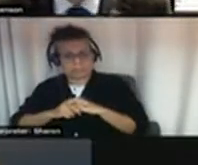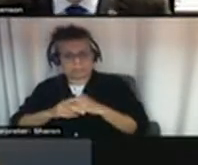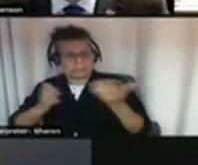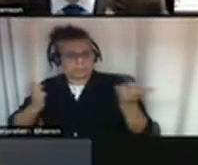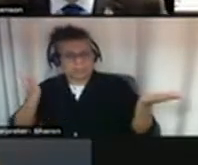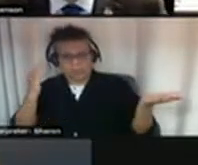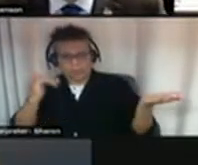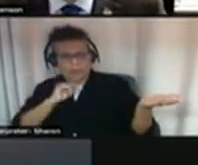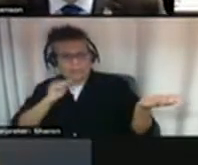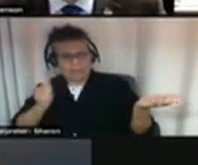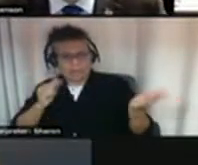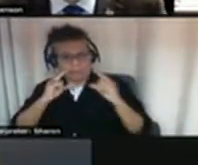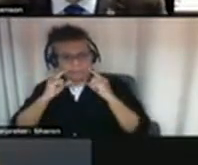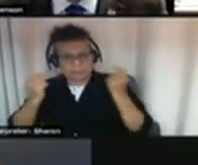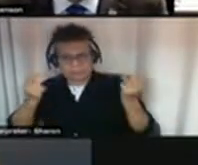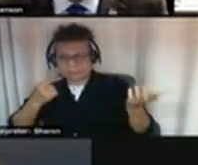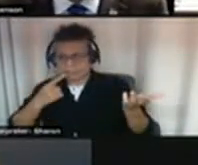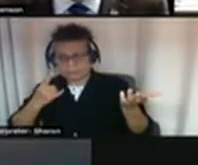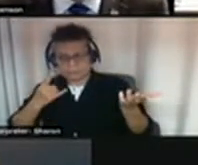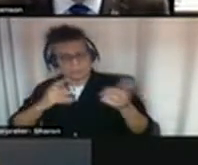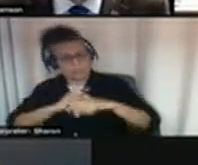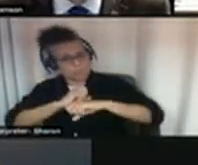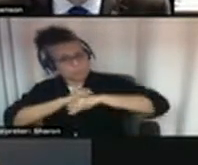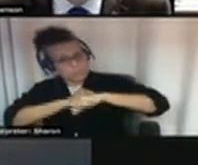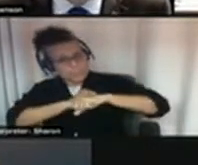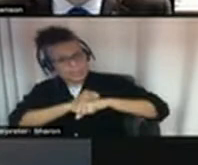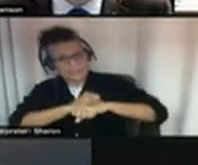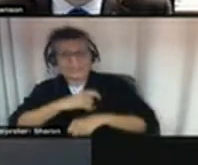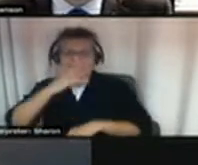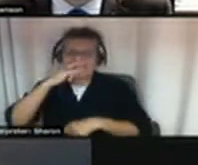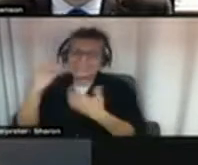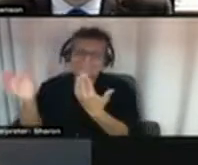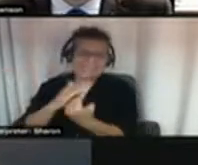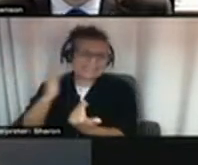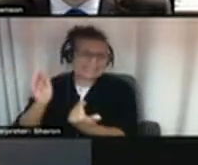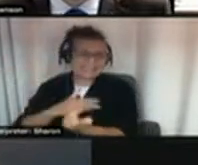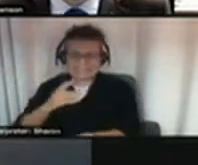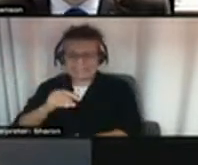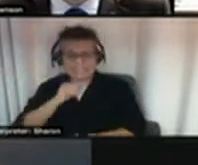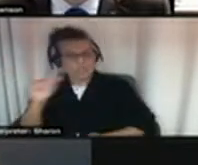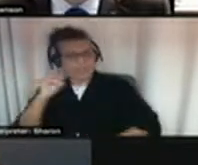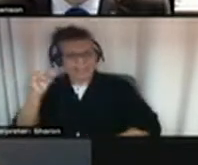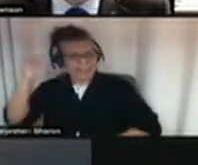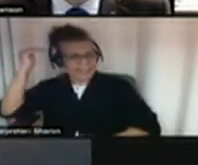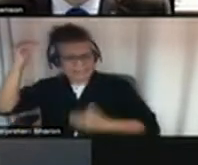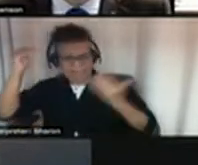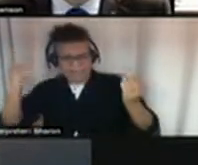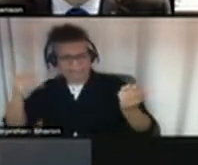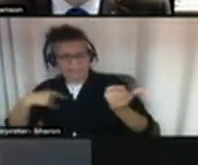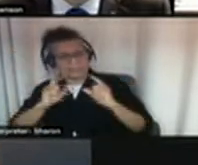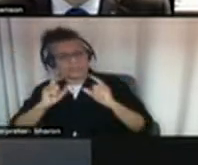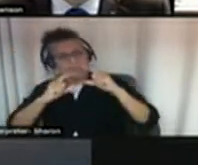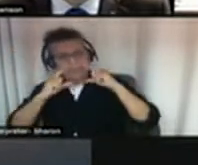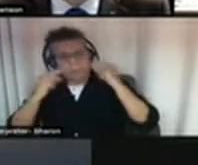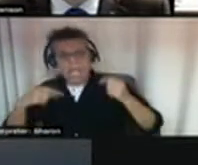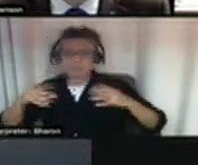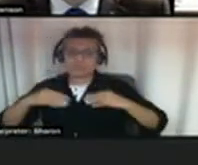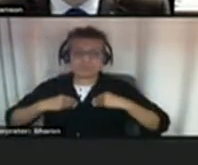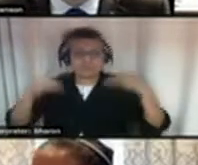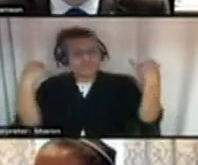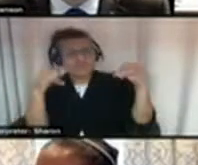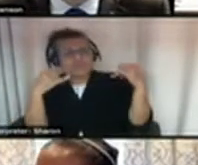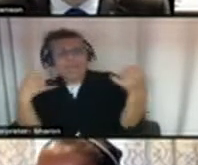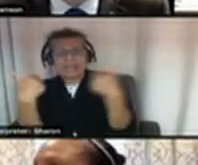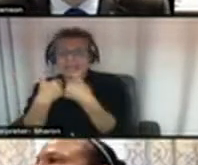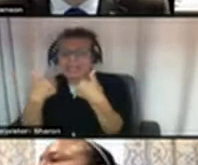mask mandate saying, yes, it's for their protection. And kids are easy. Kids, they're not like adults. You put a mask on them, they think they're playing a game. They're